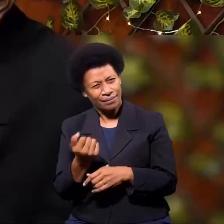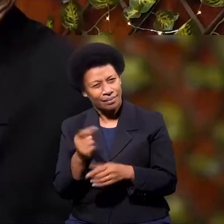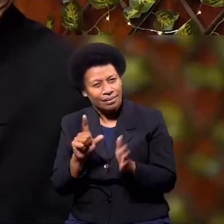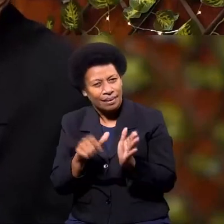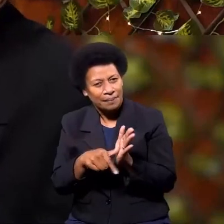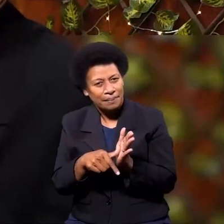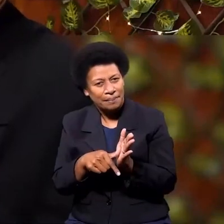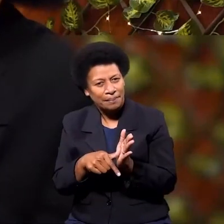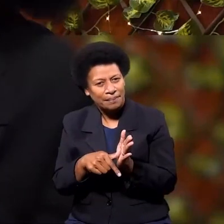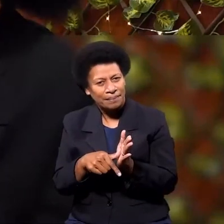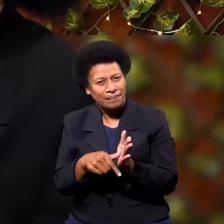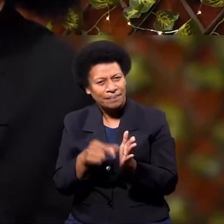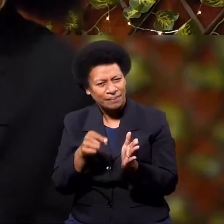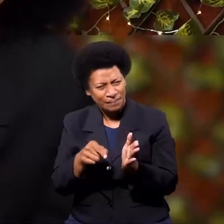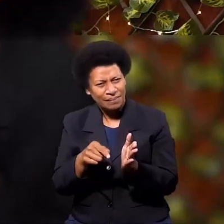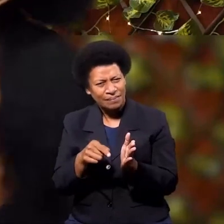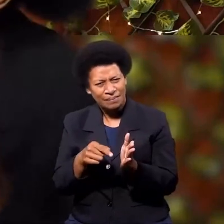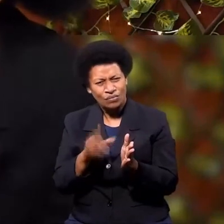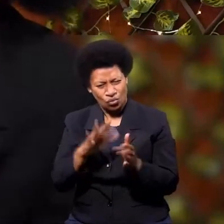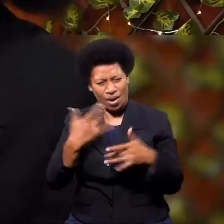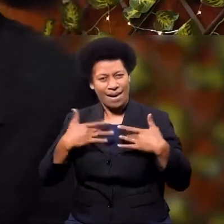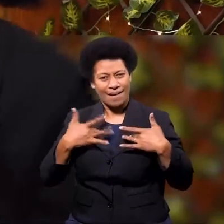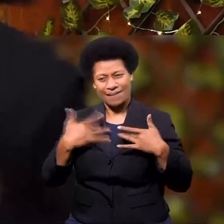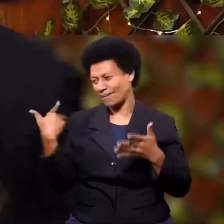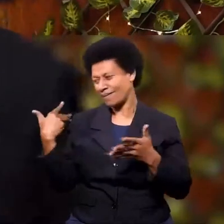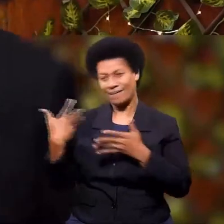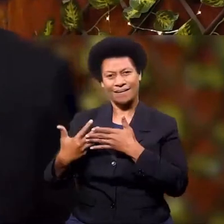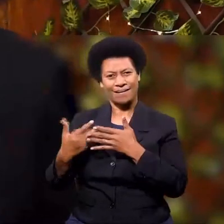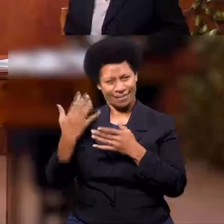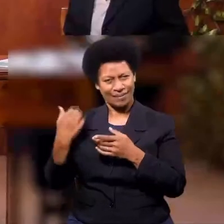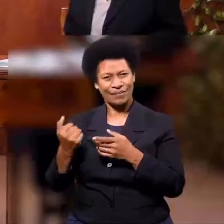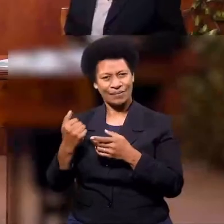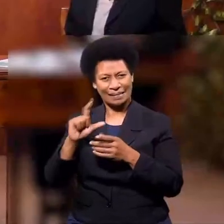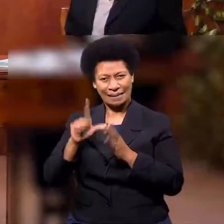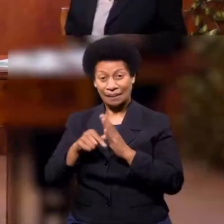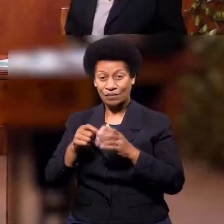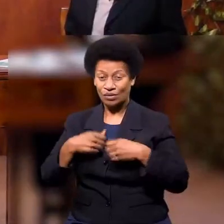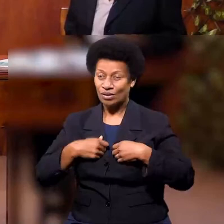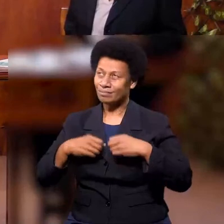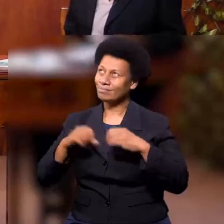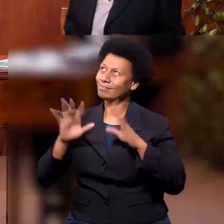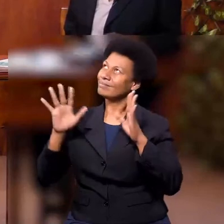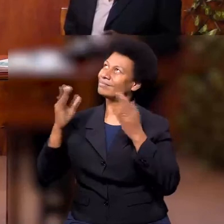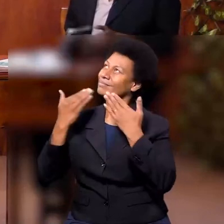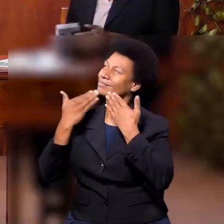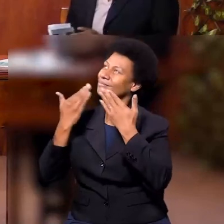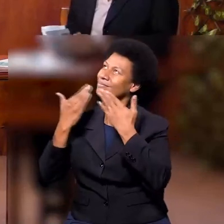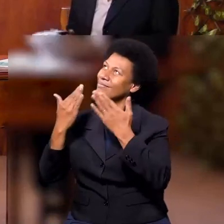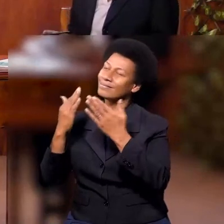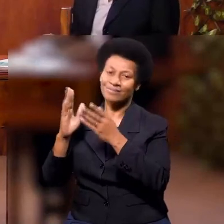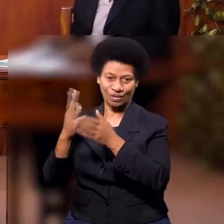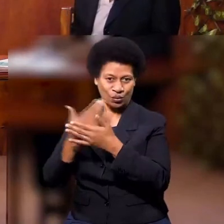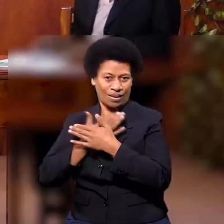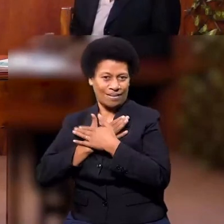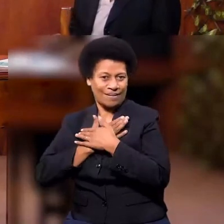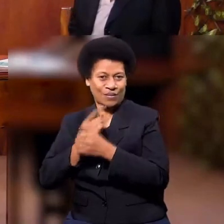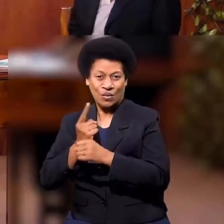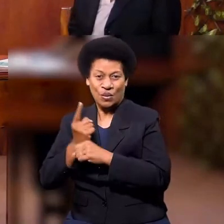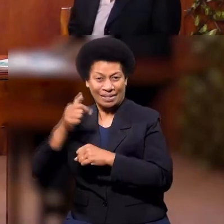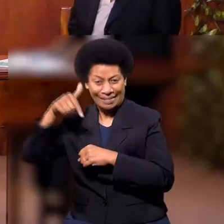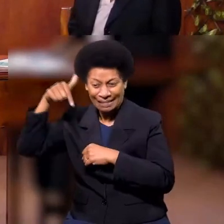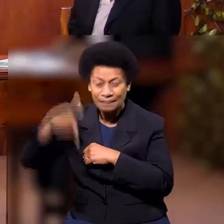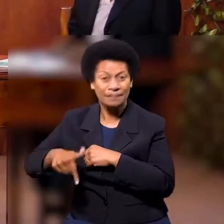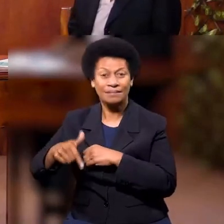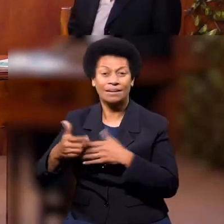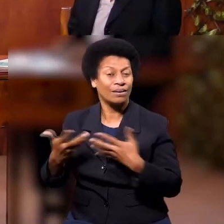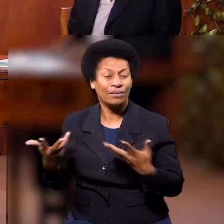for you compelled you to love him and to reflect that love back to him with all your heart? Thank you for that question,